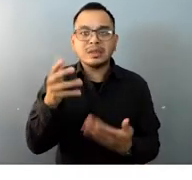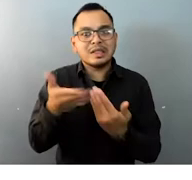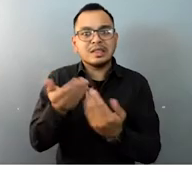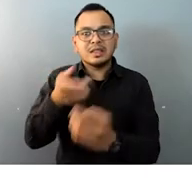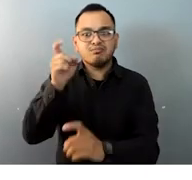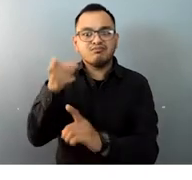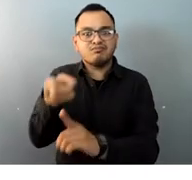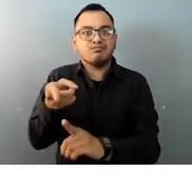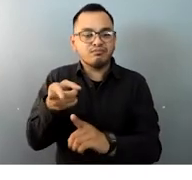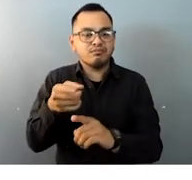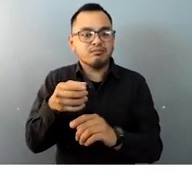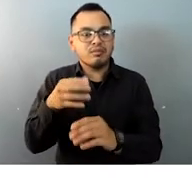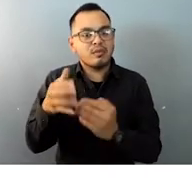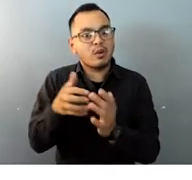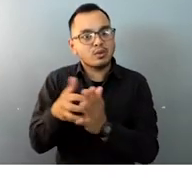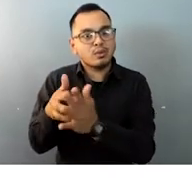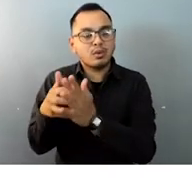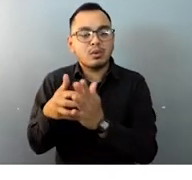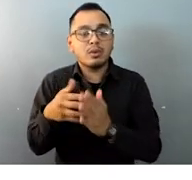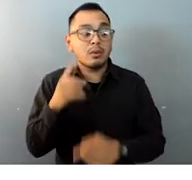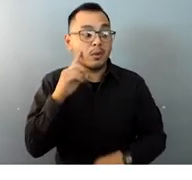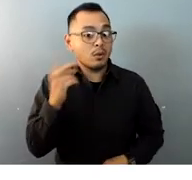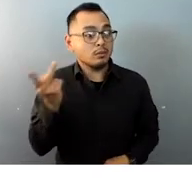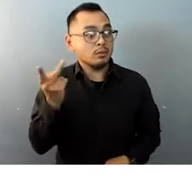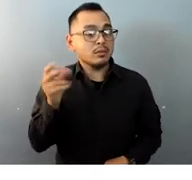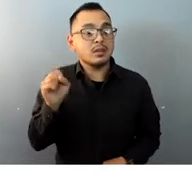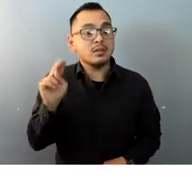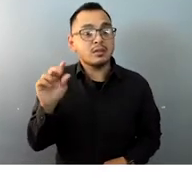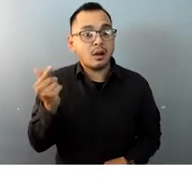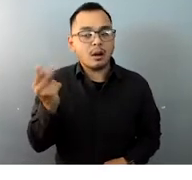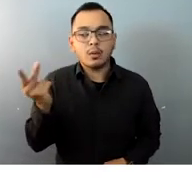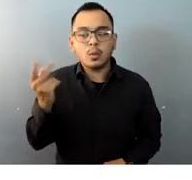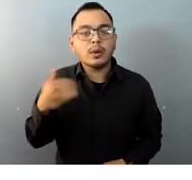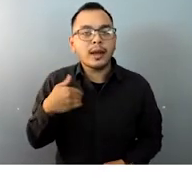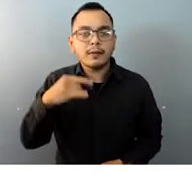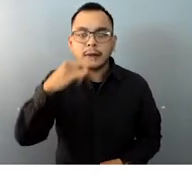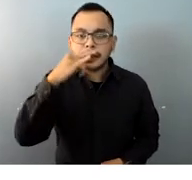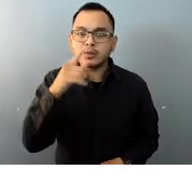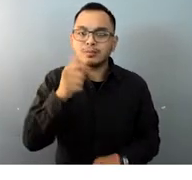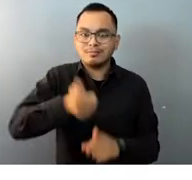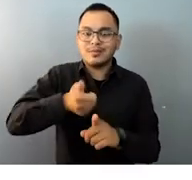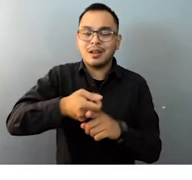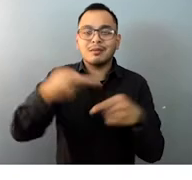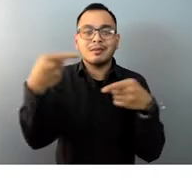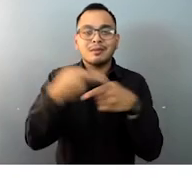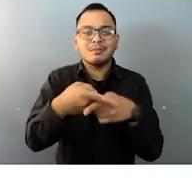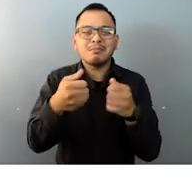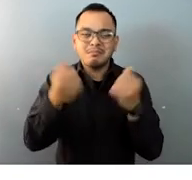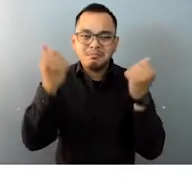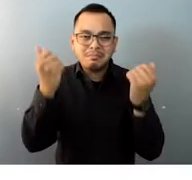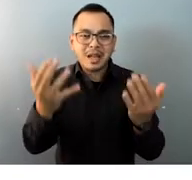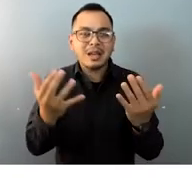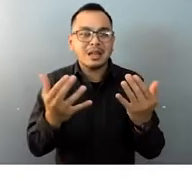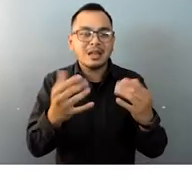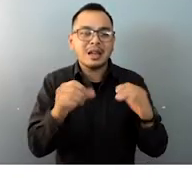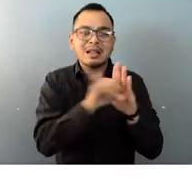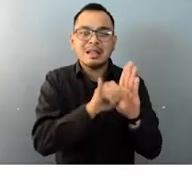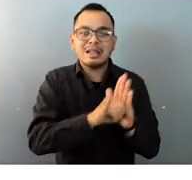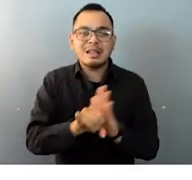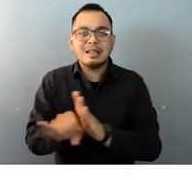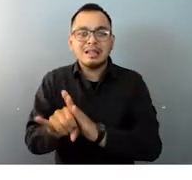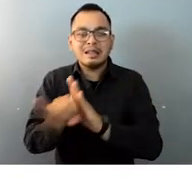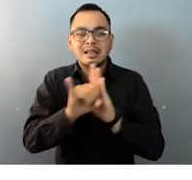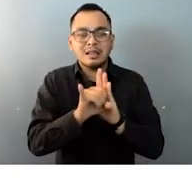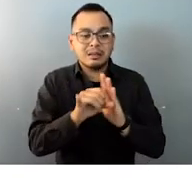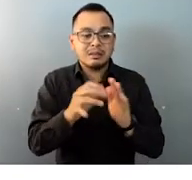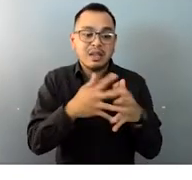community who are particularly vulnerable. And also, I want to point out that Persang and I, we have children who are at the intersection of so